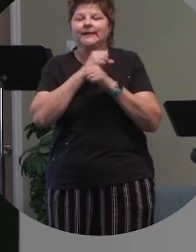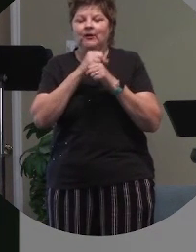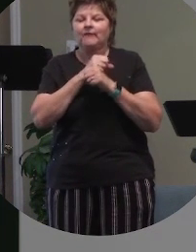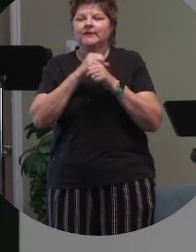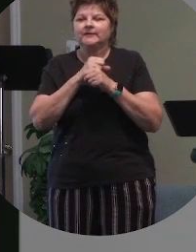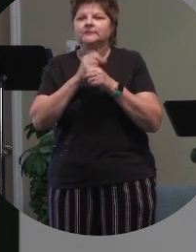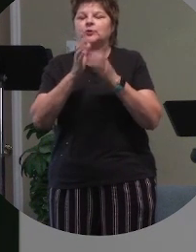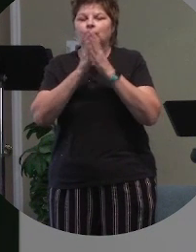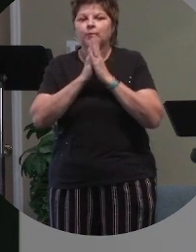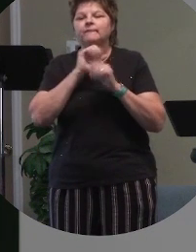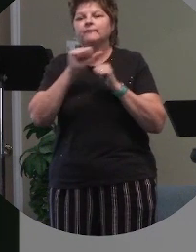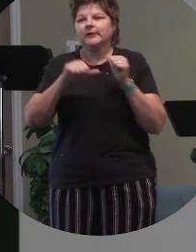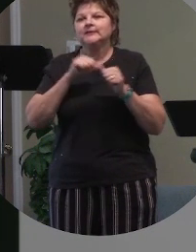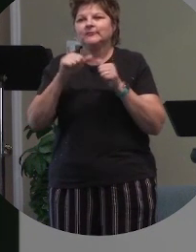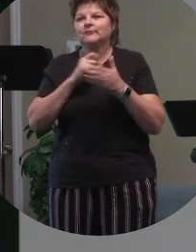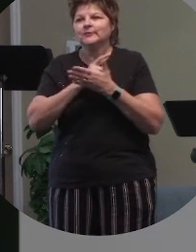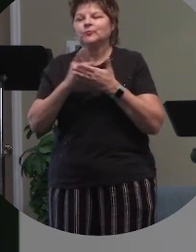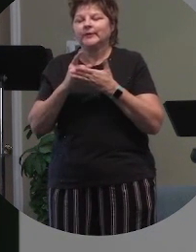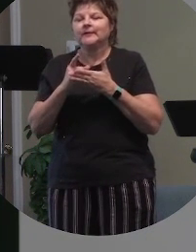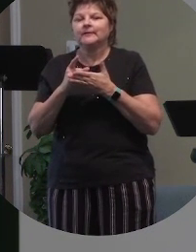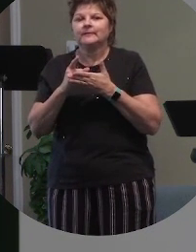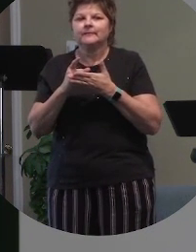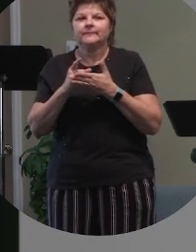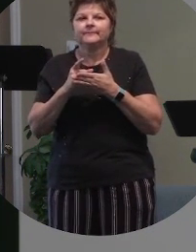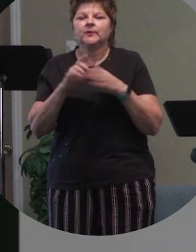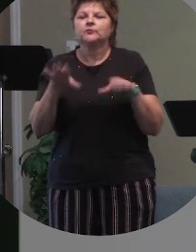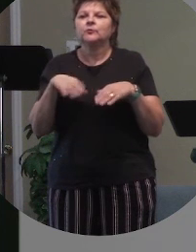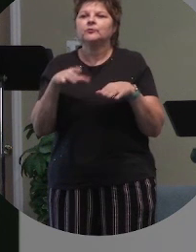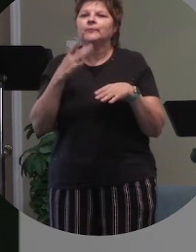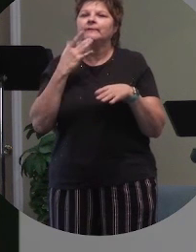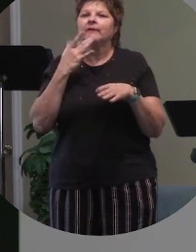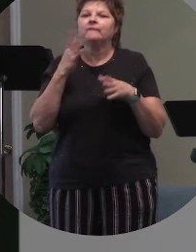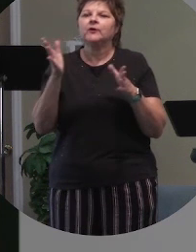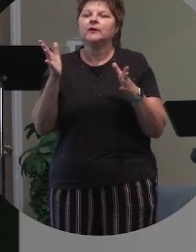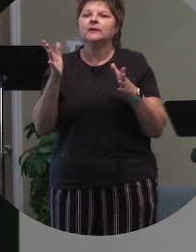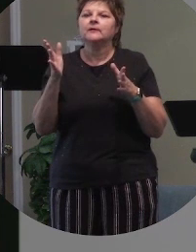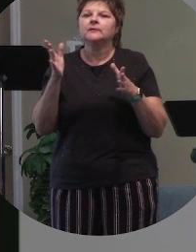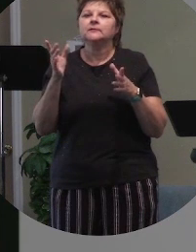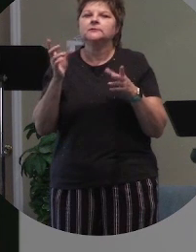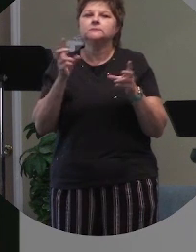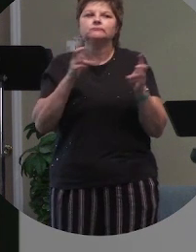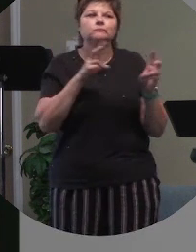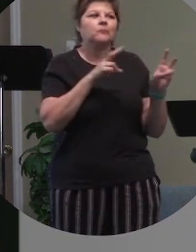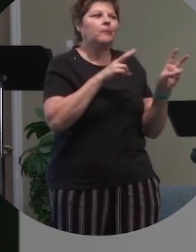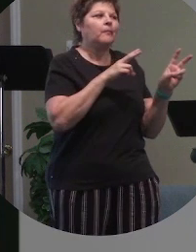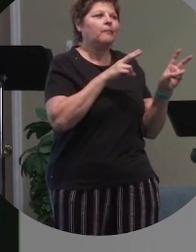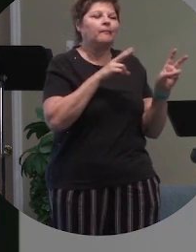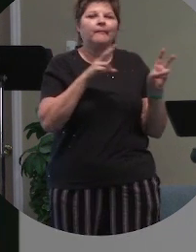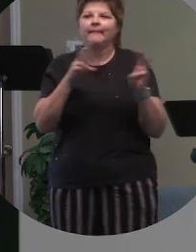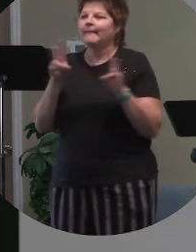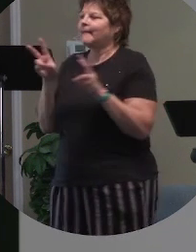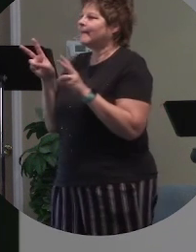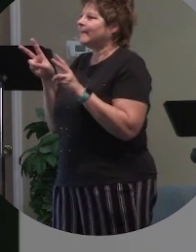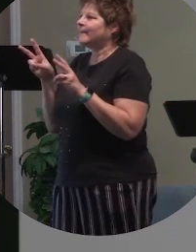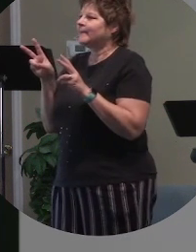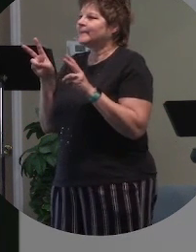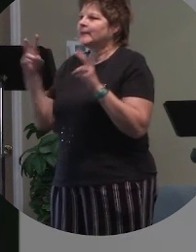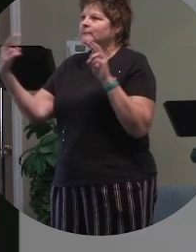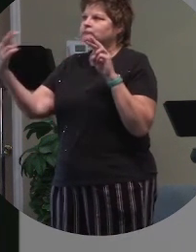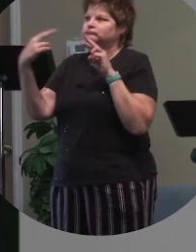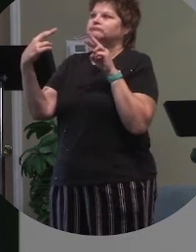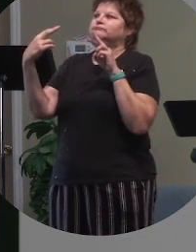Just pray for each other this week. Matter of fact, do me a favor. Just swivel and lock eyes with